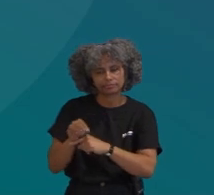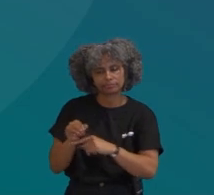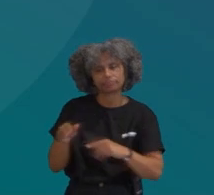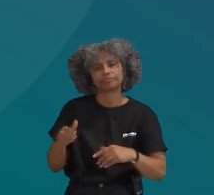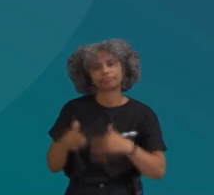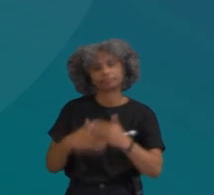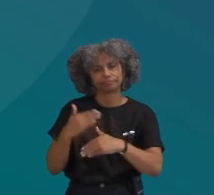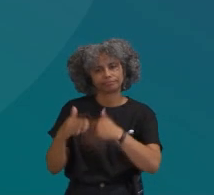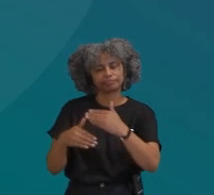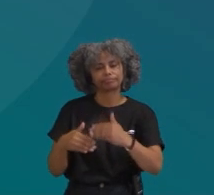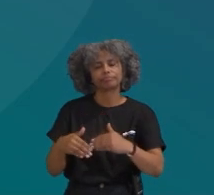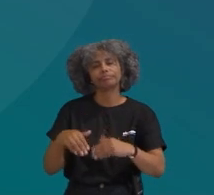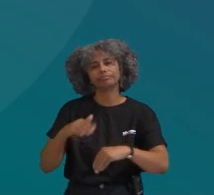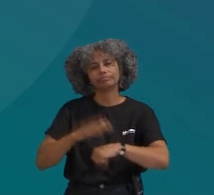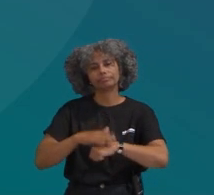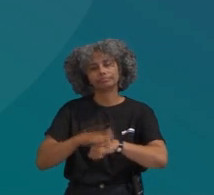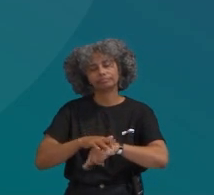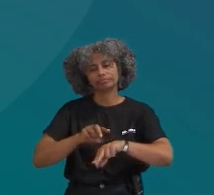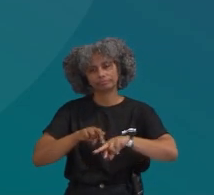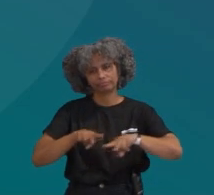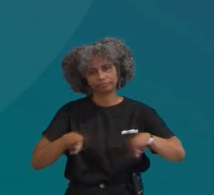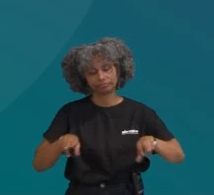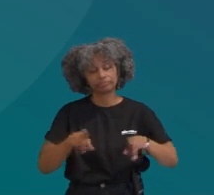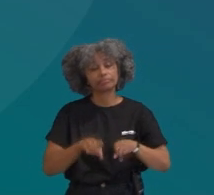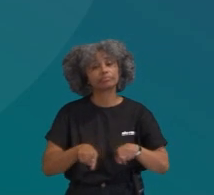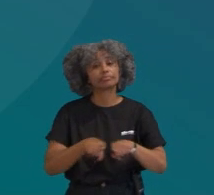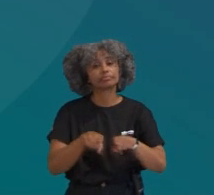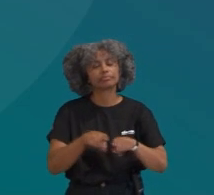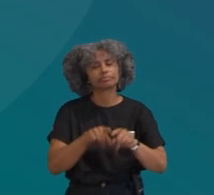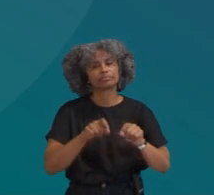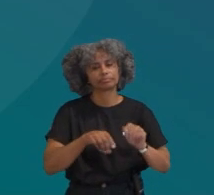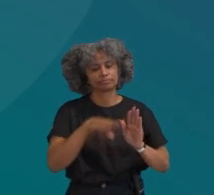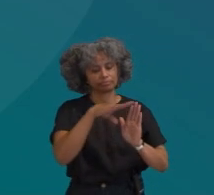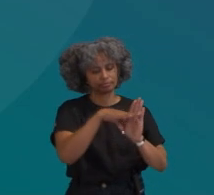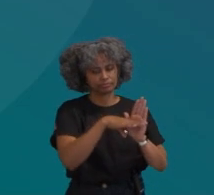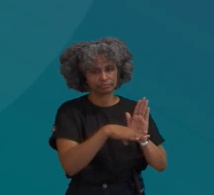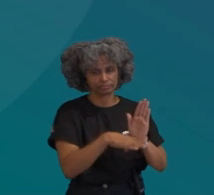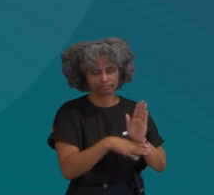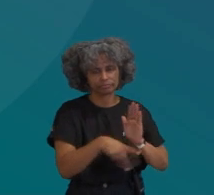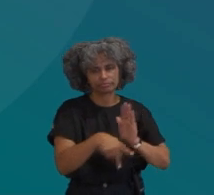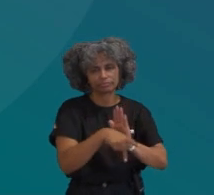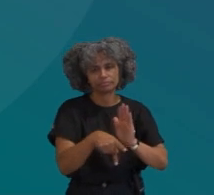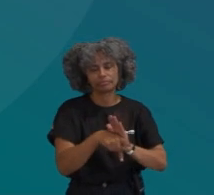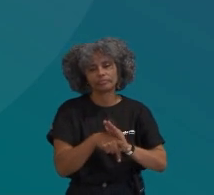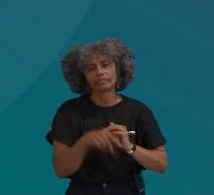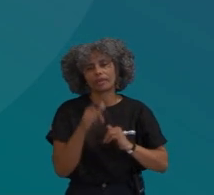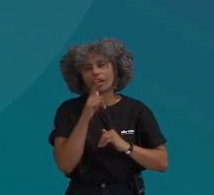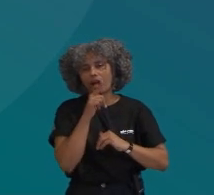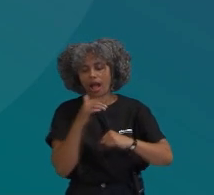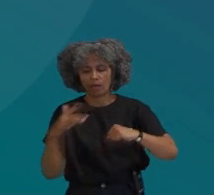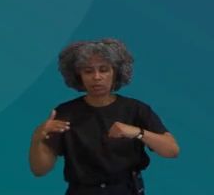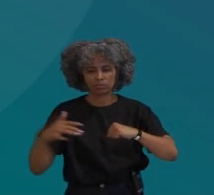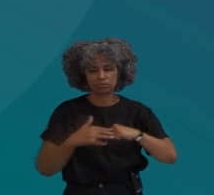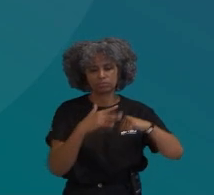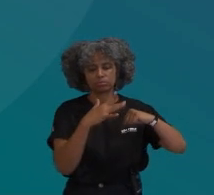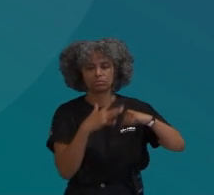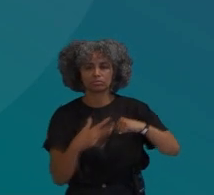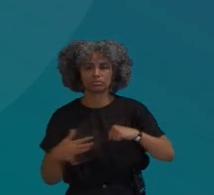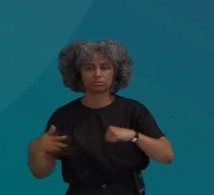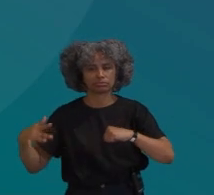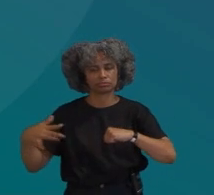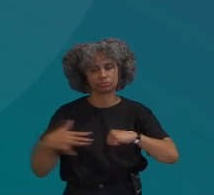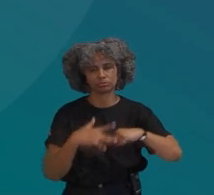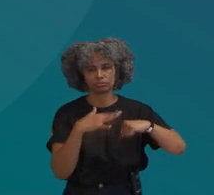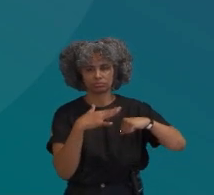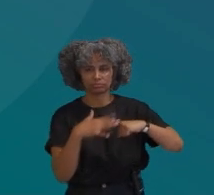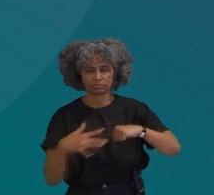other programs is dealing with the coastal erosion. So you can see on the photos that we have quite a lot